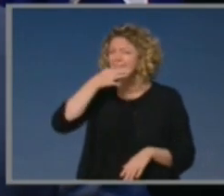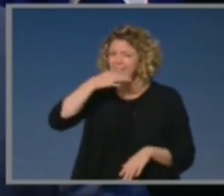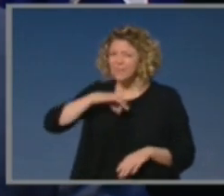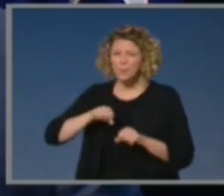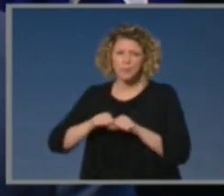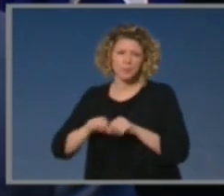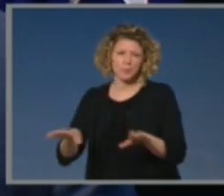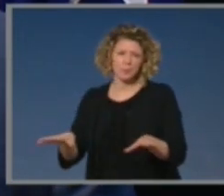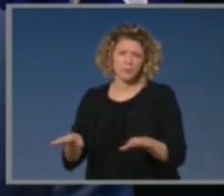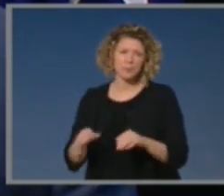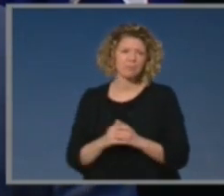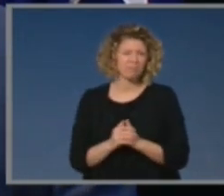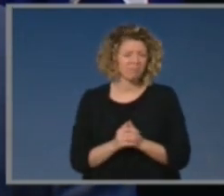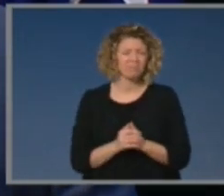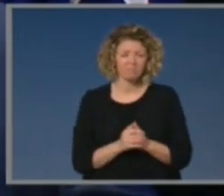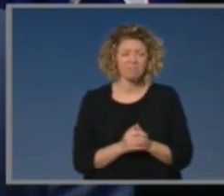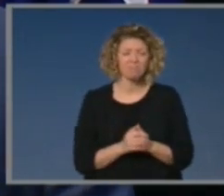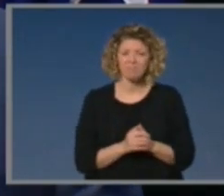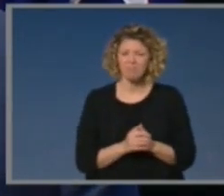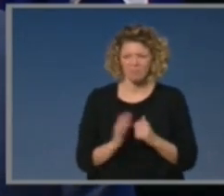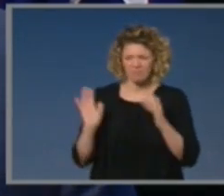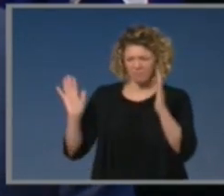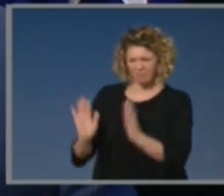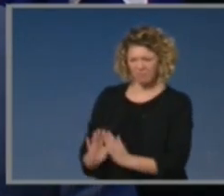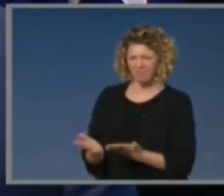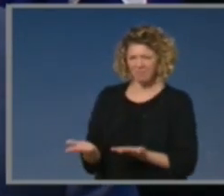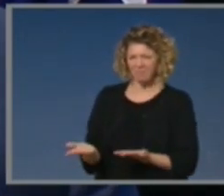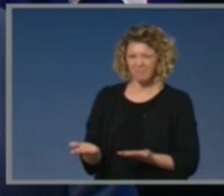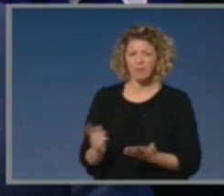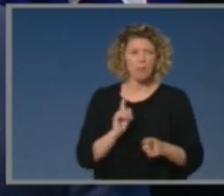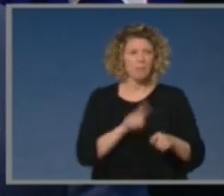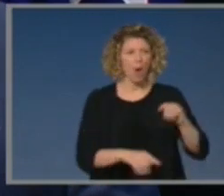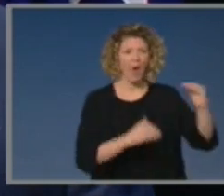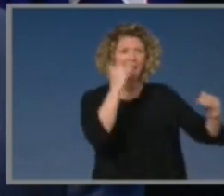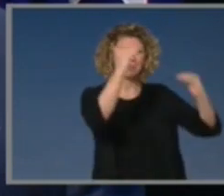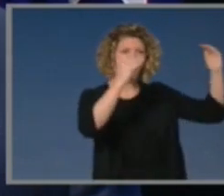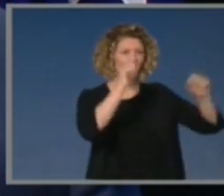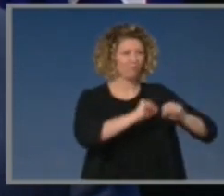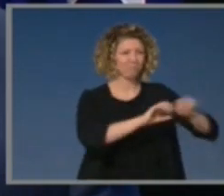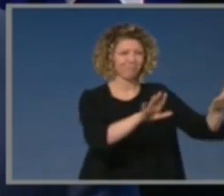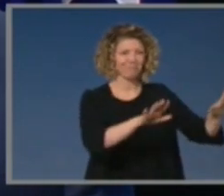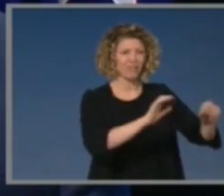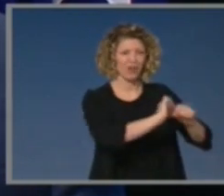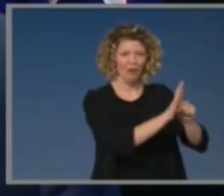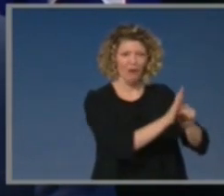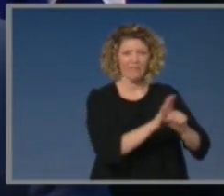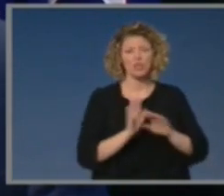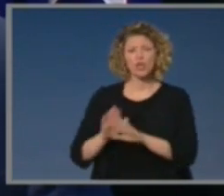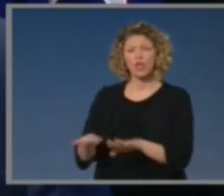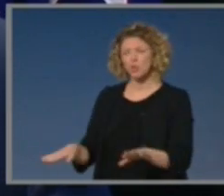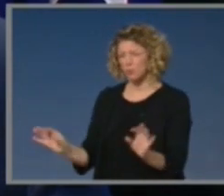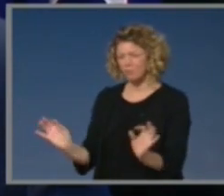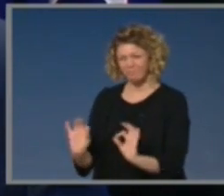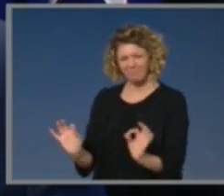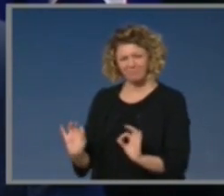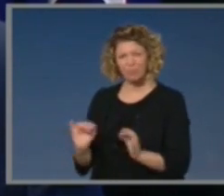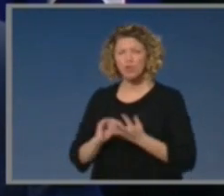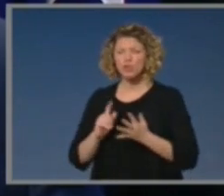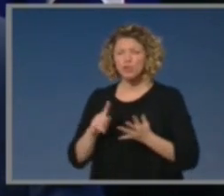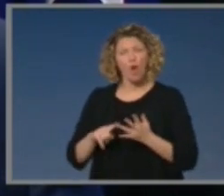of children's ages. That hasn't changed. And that research has not changed also in the international